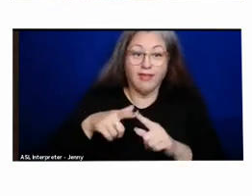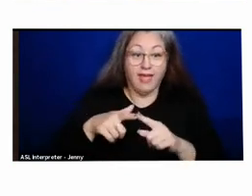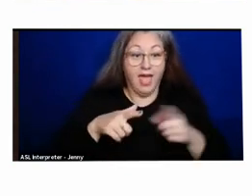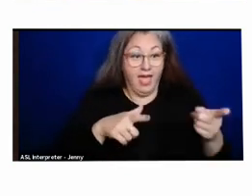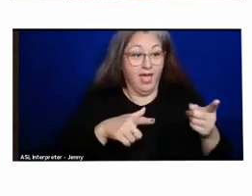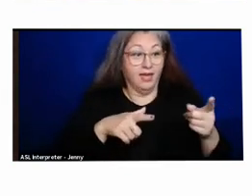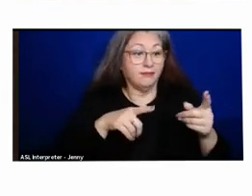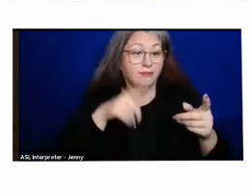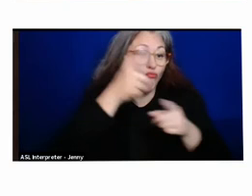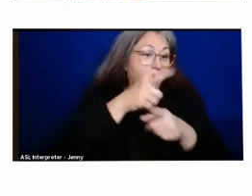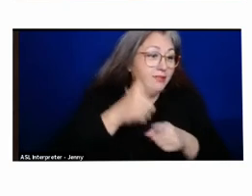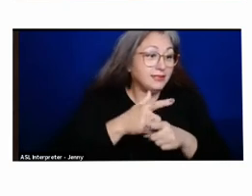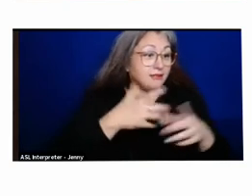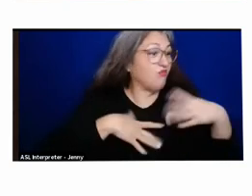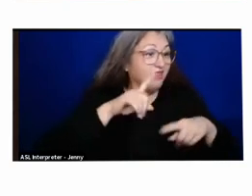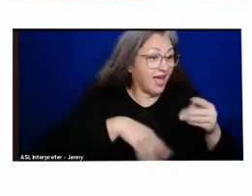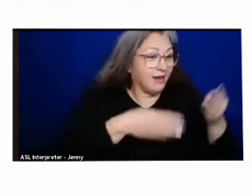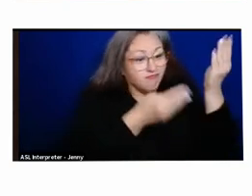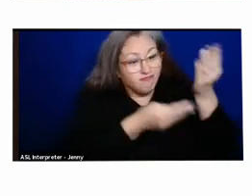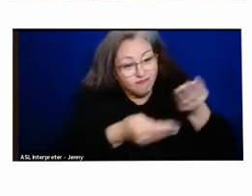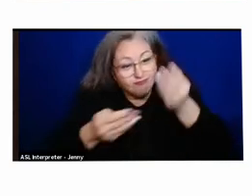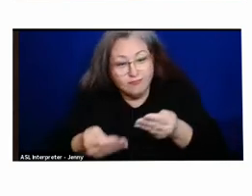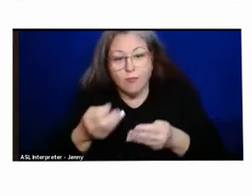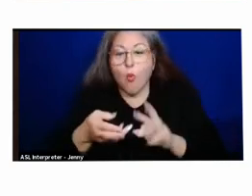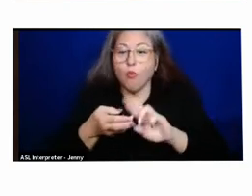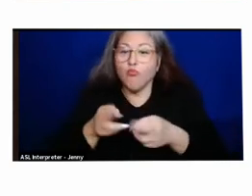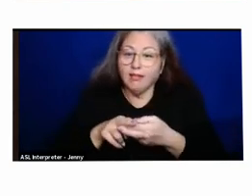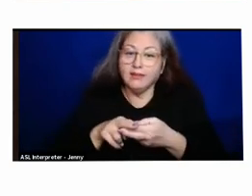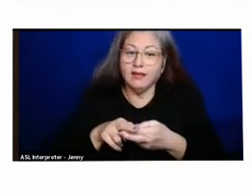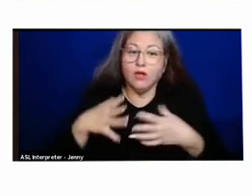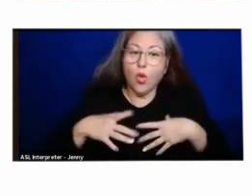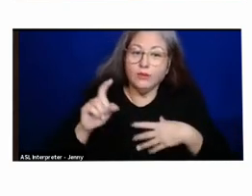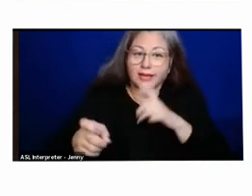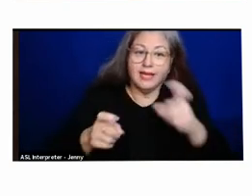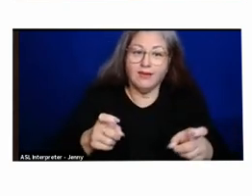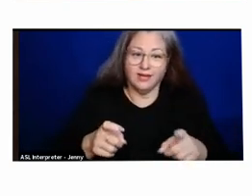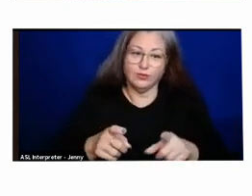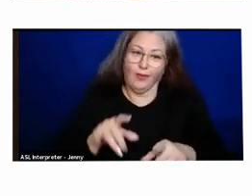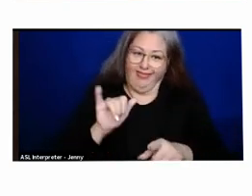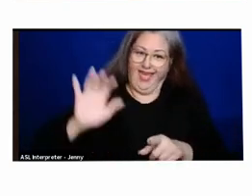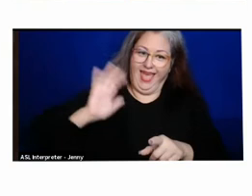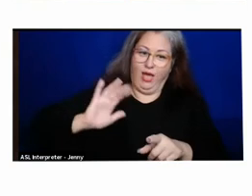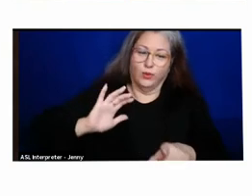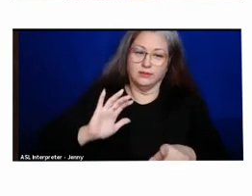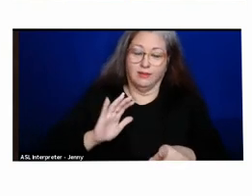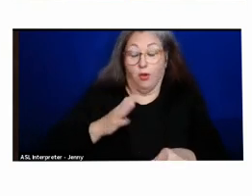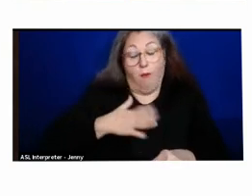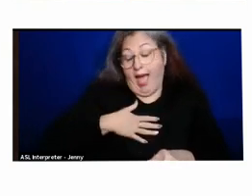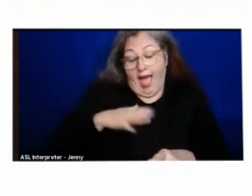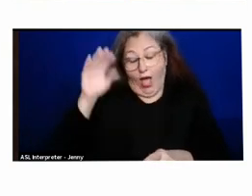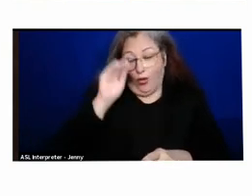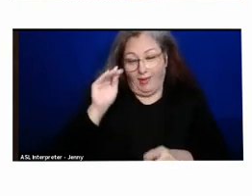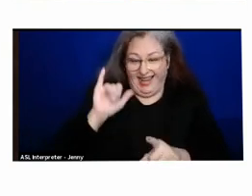siblings and relations. So that was, in my opinion, is a form